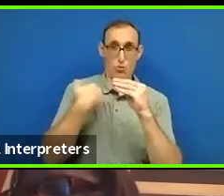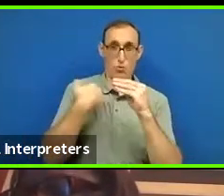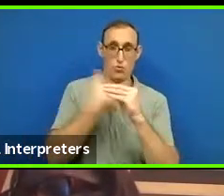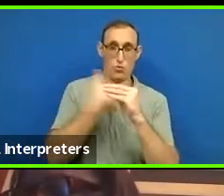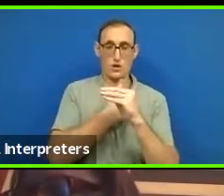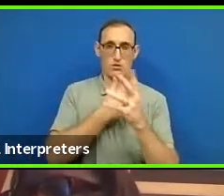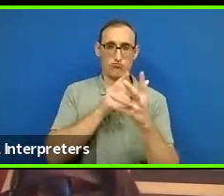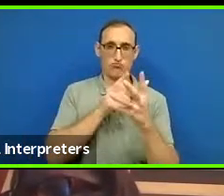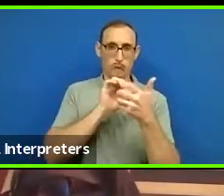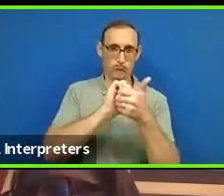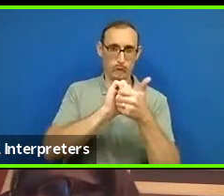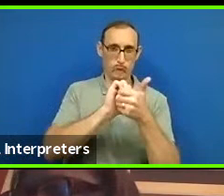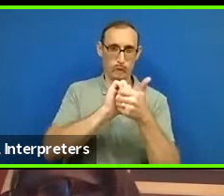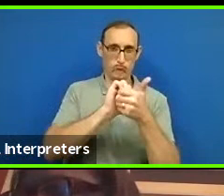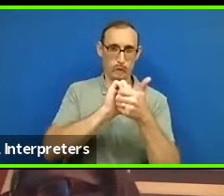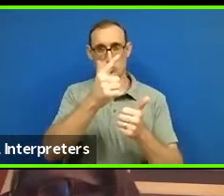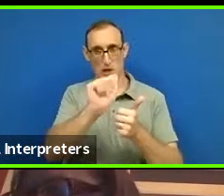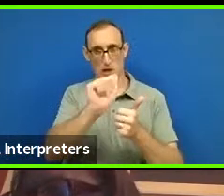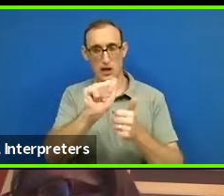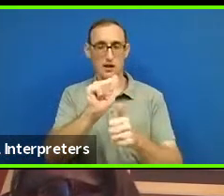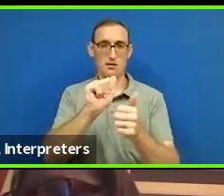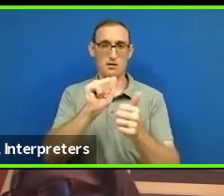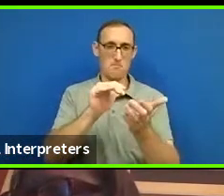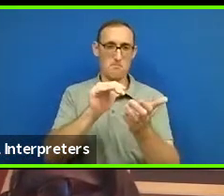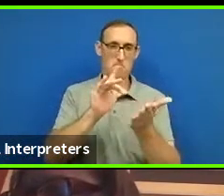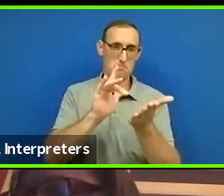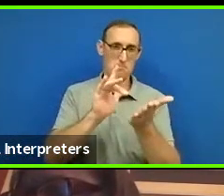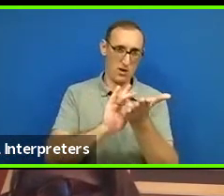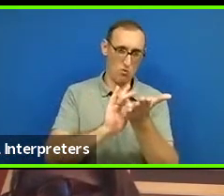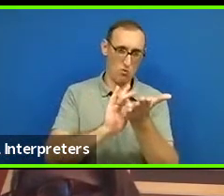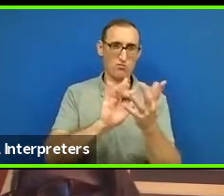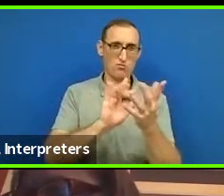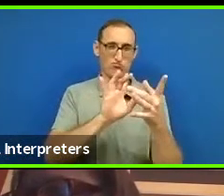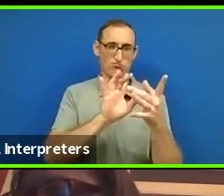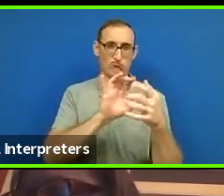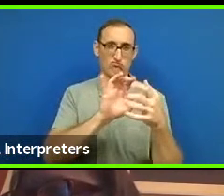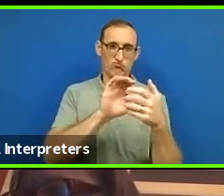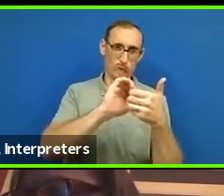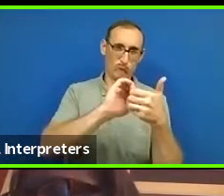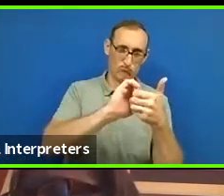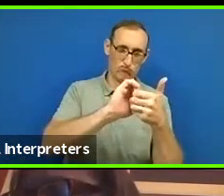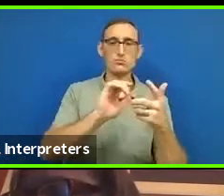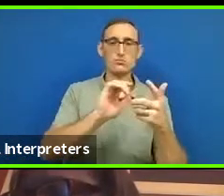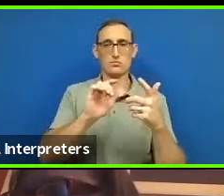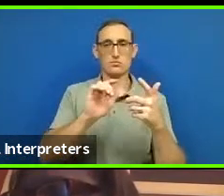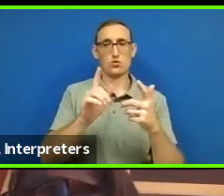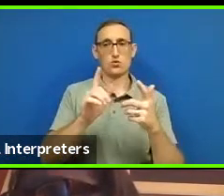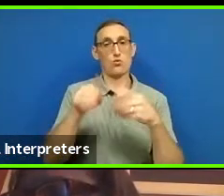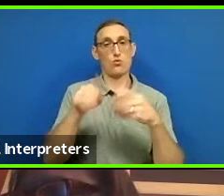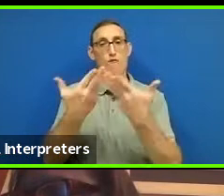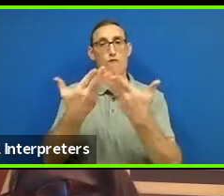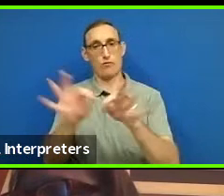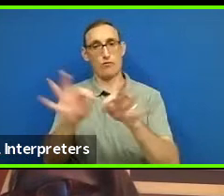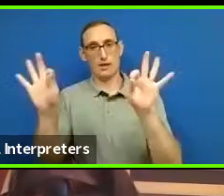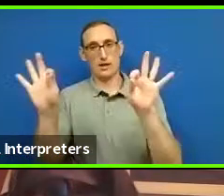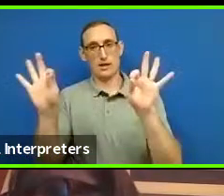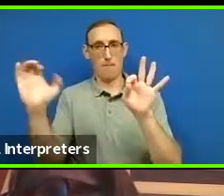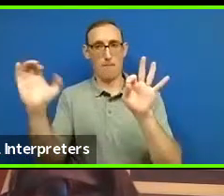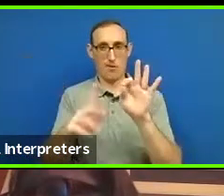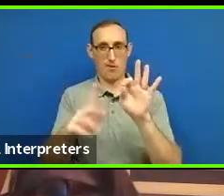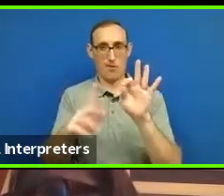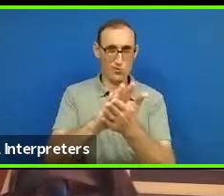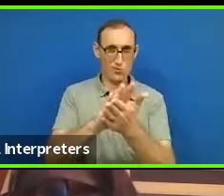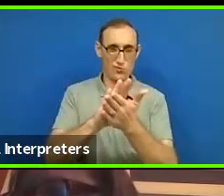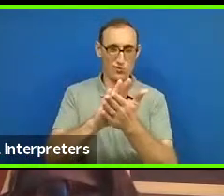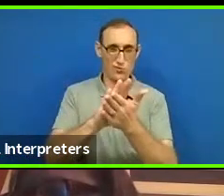medical partnership as well as the DPH to offer free back to school COVID testing for all students and families. And this is really very